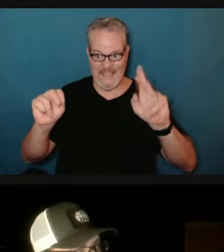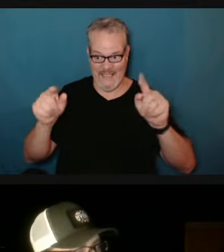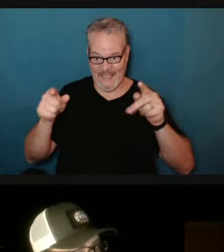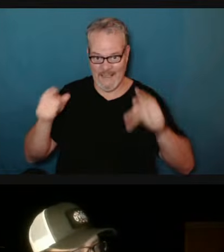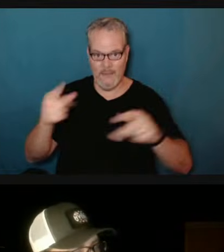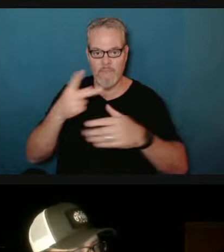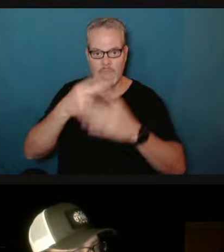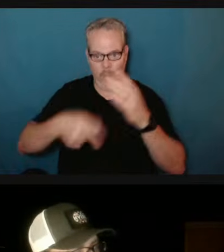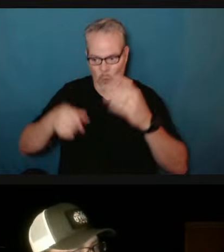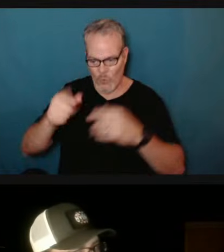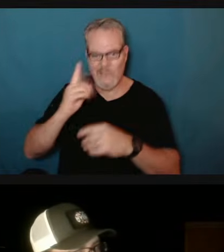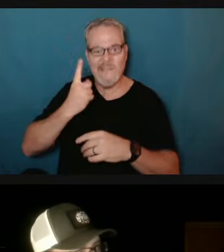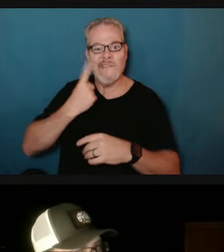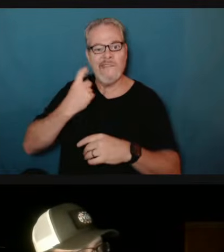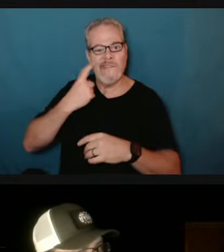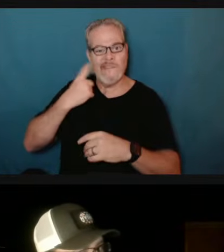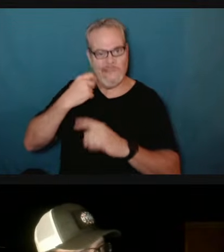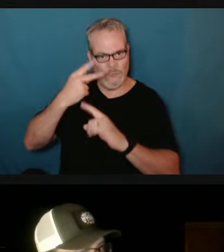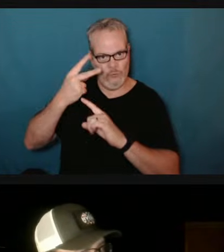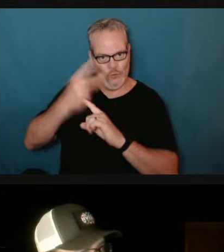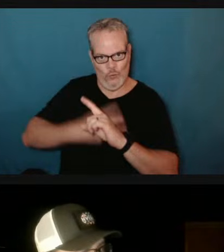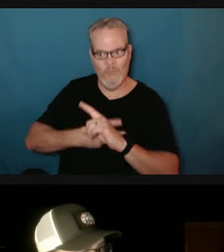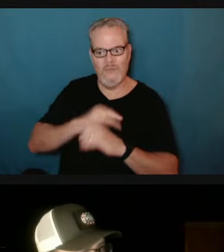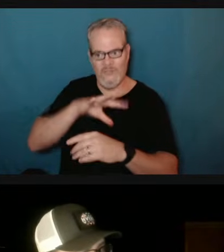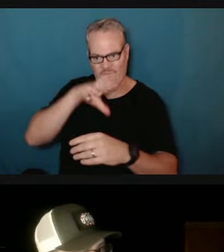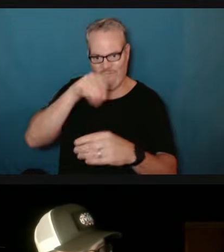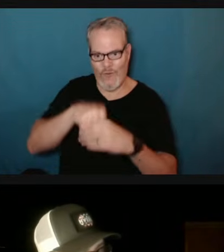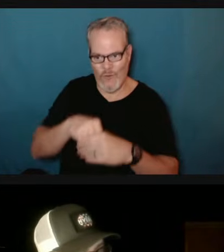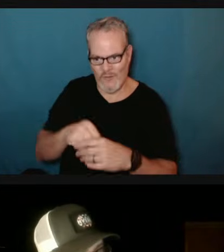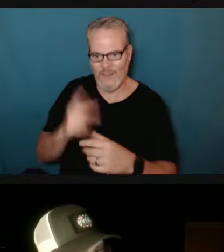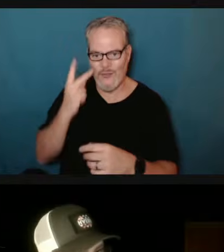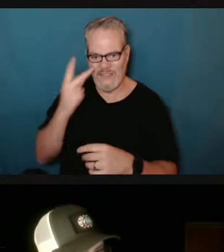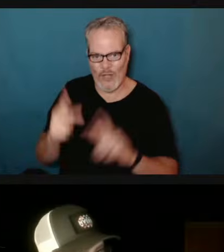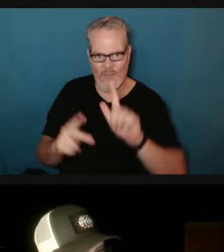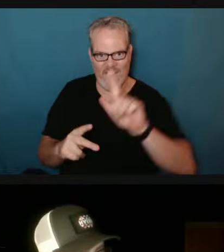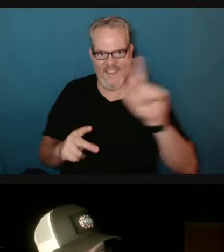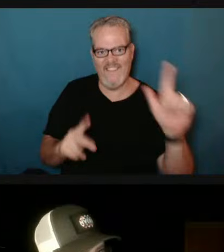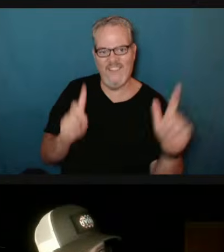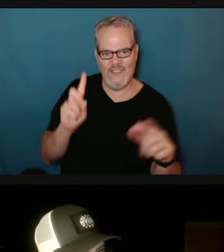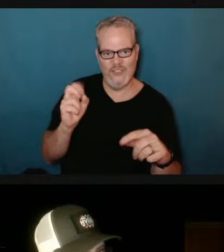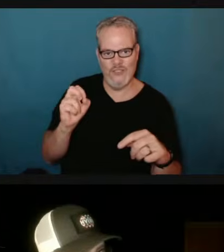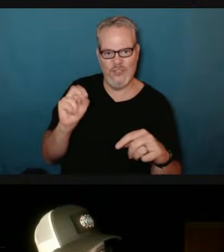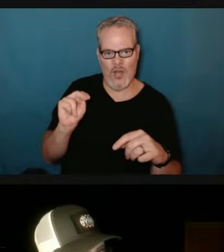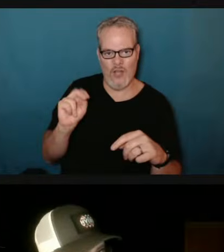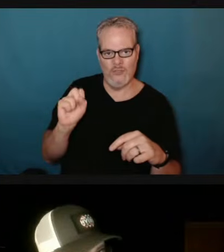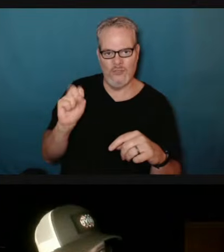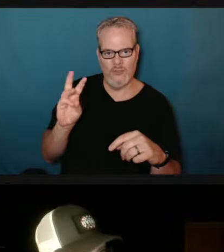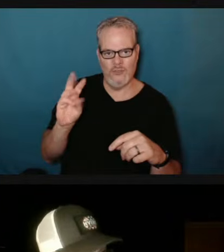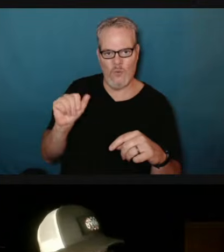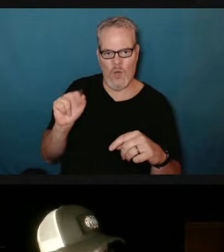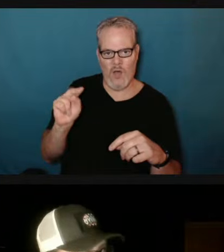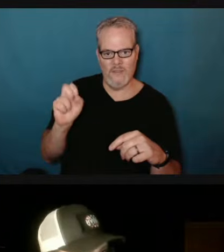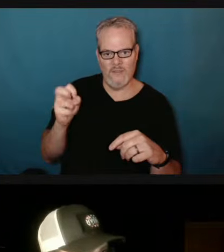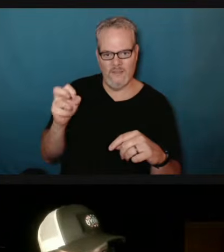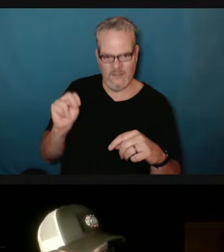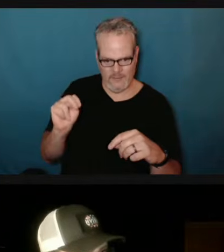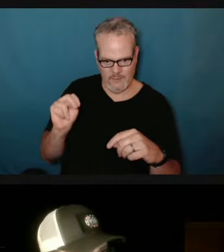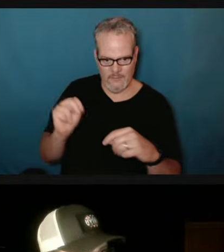Watch in the last few months, and there's Don Swanson on the left, who we all know and love. What'd you think,